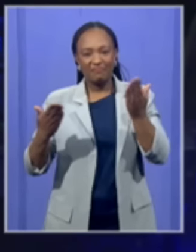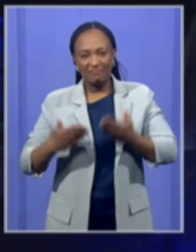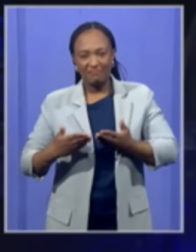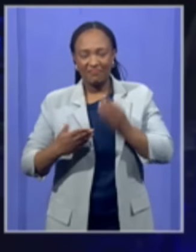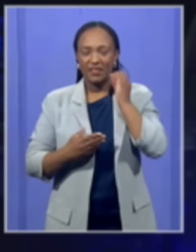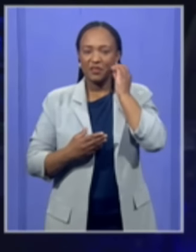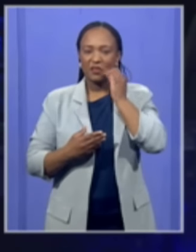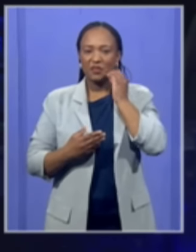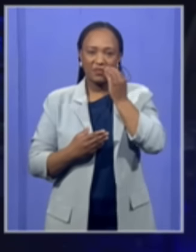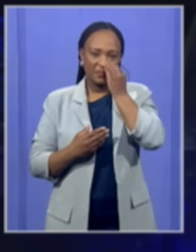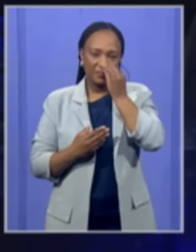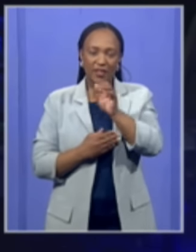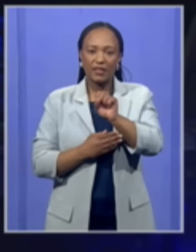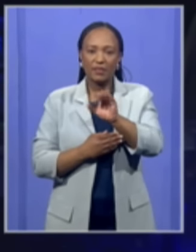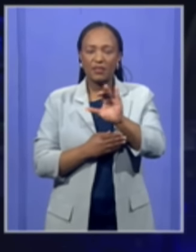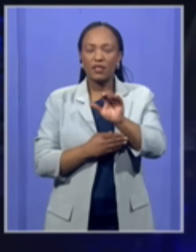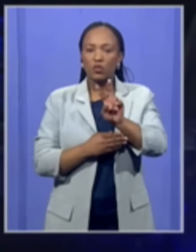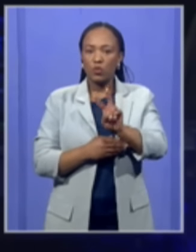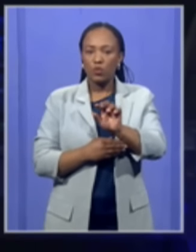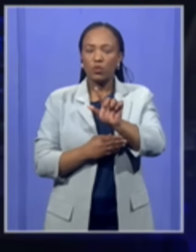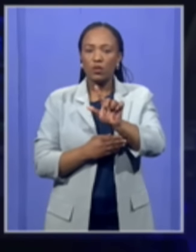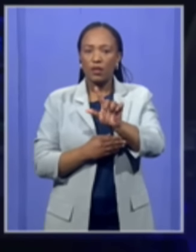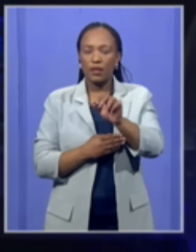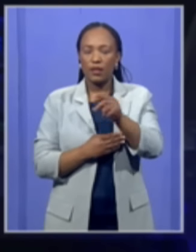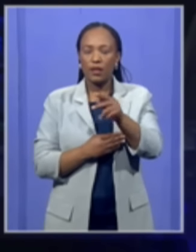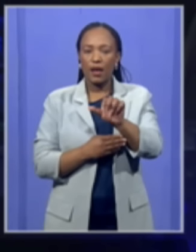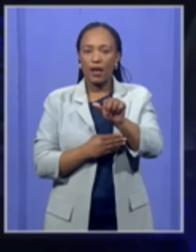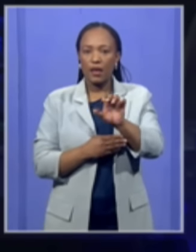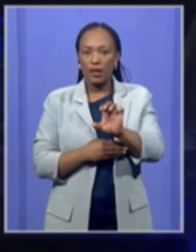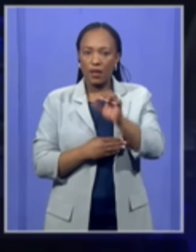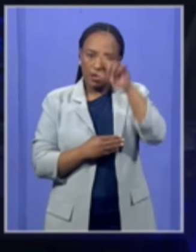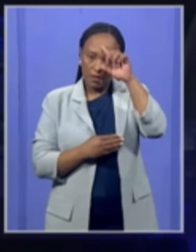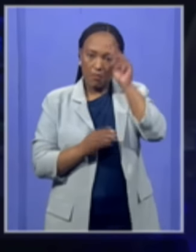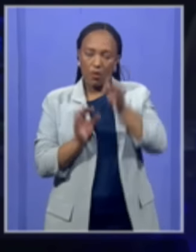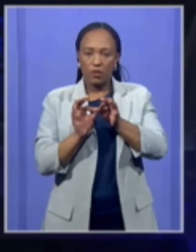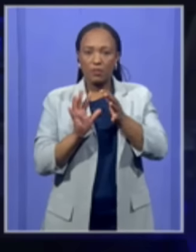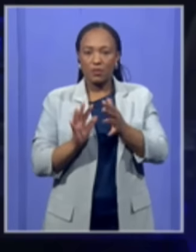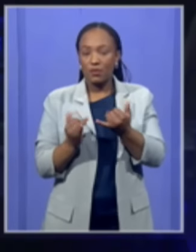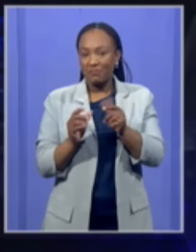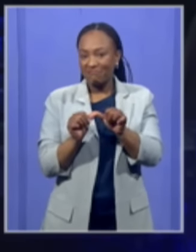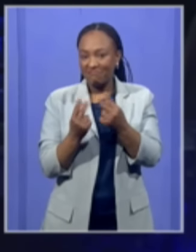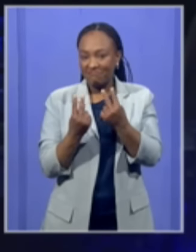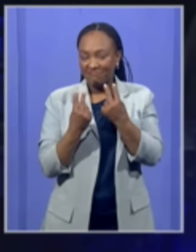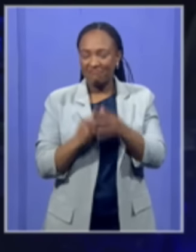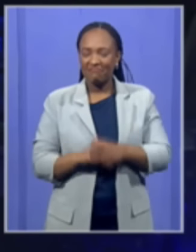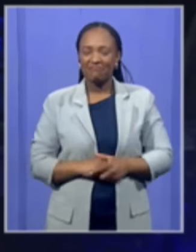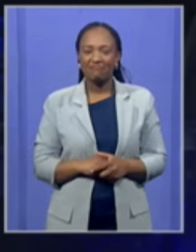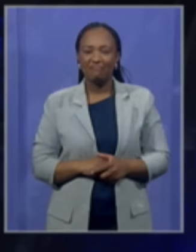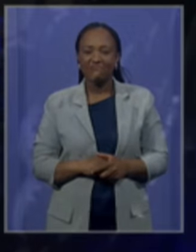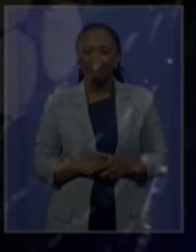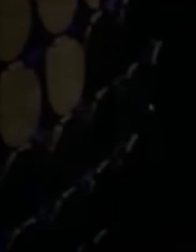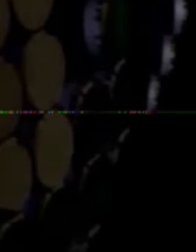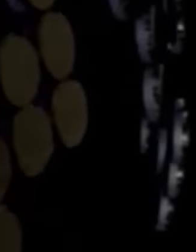tsa Sesotho ho SABC2 le o le hae. Puong ya matsoho ke na le Mphotime ka hona dula le rona.